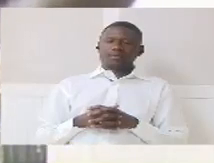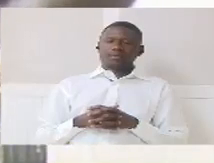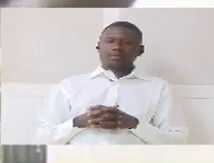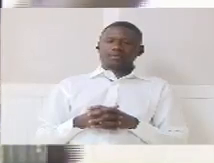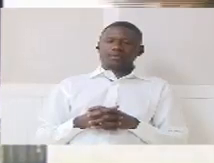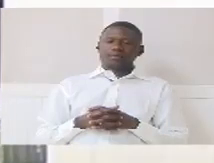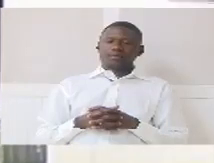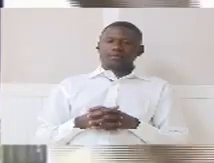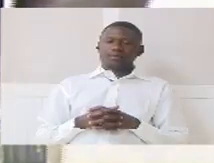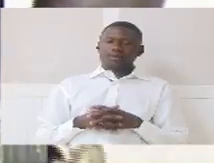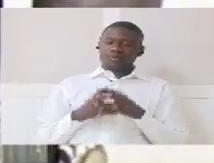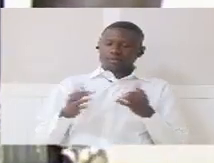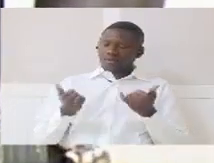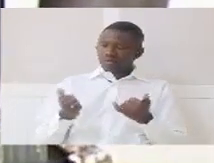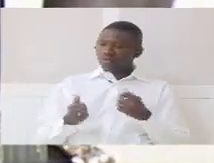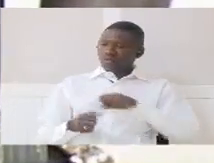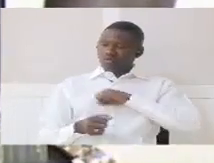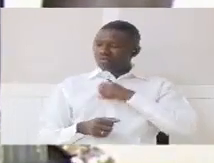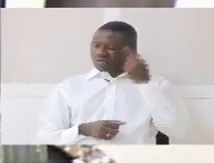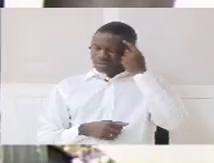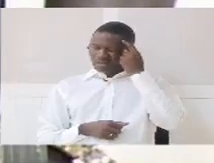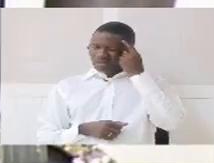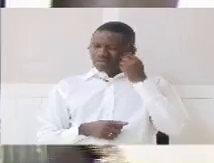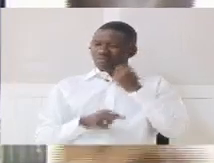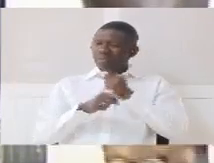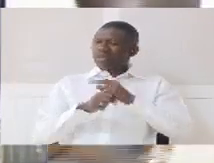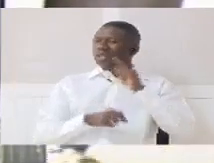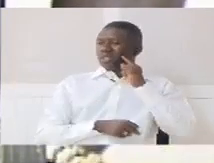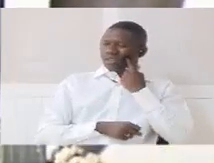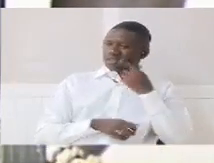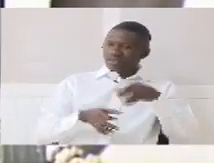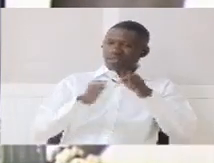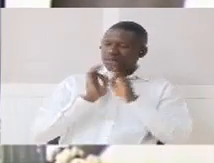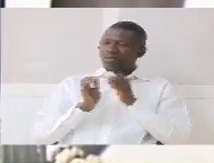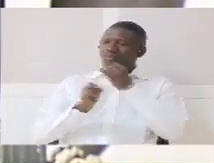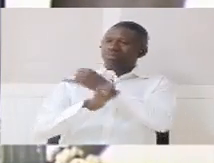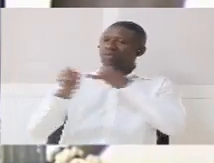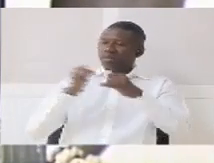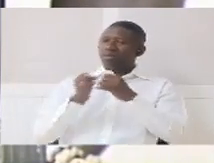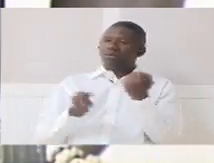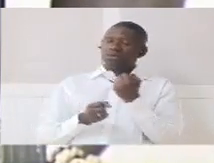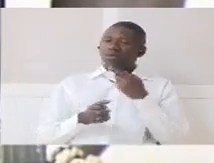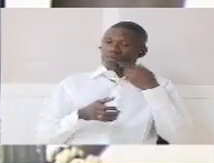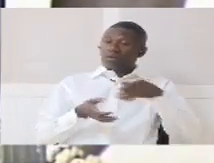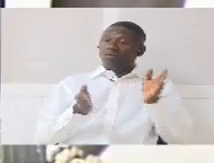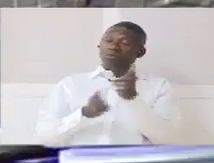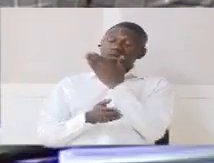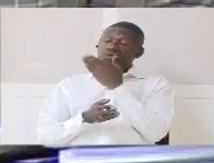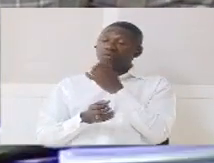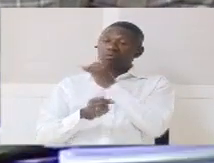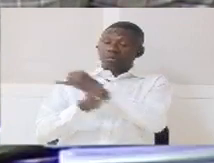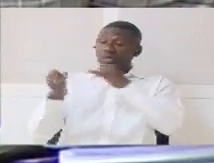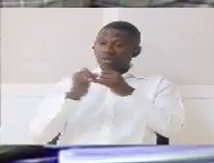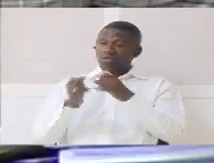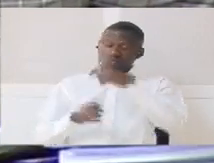This is just in our own thinking to humiliate him and take him to Makati, because if you go to Makati, you work in the paddy fields. And you